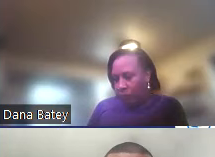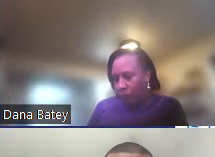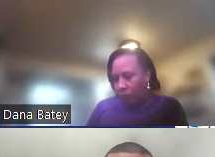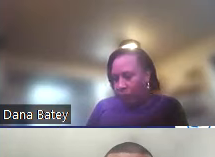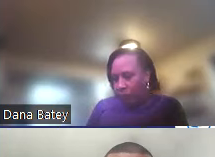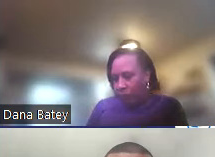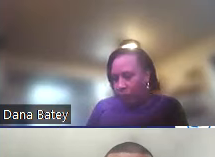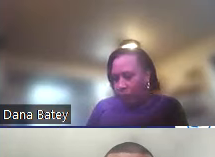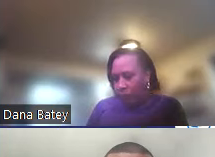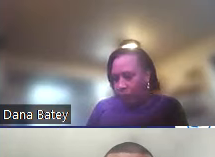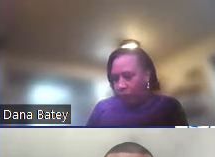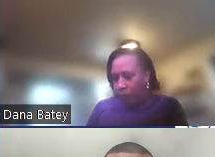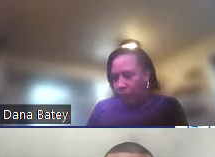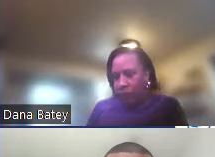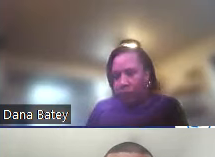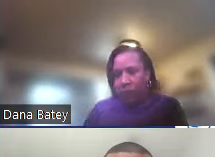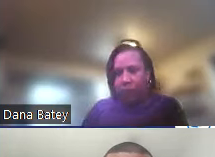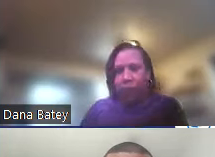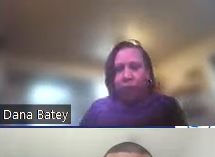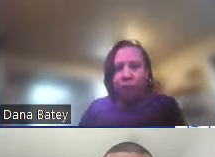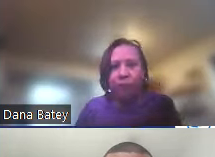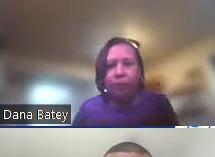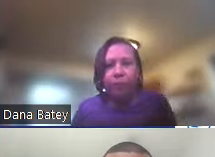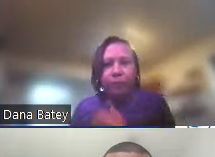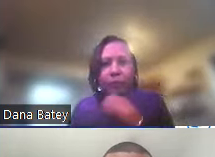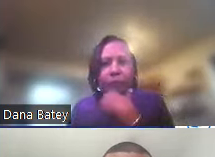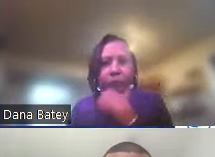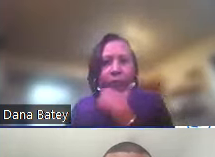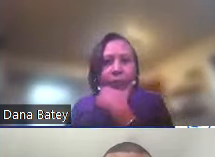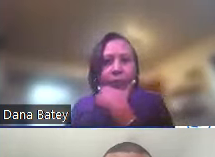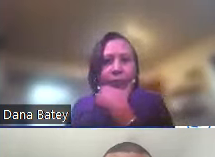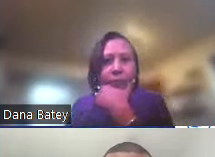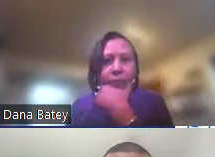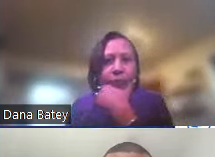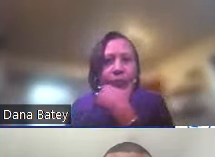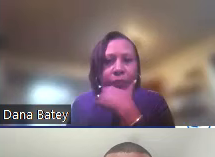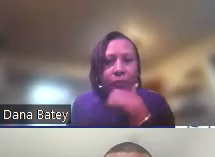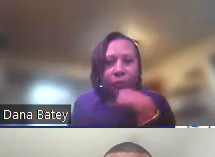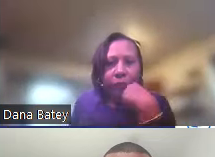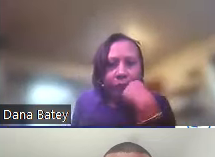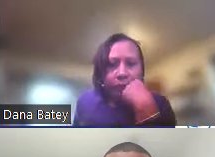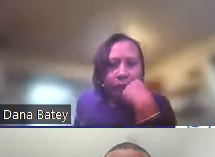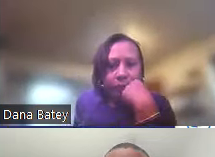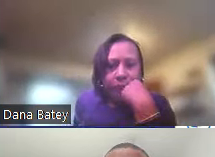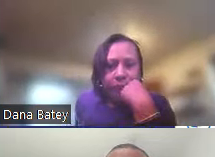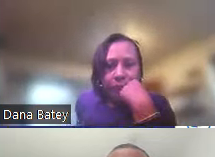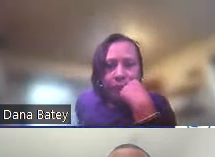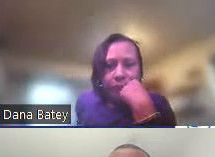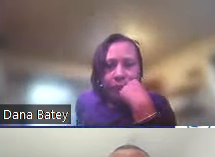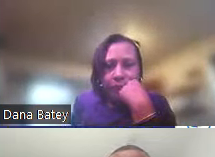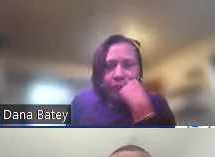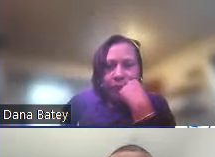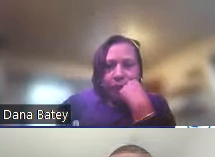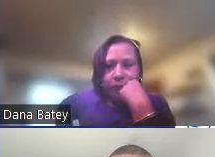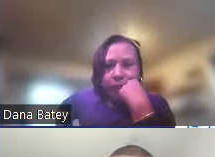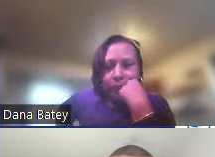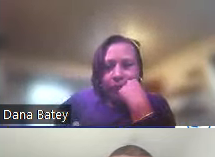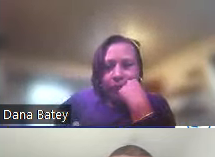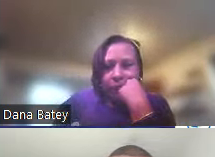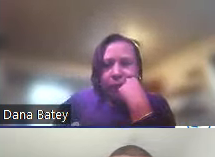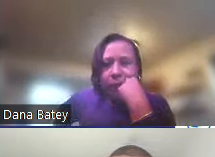be difficult sometimes. But I'd say I like it because it also